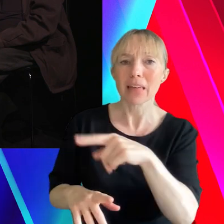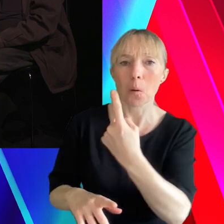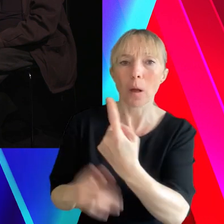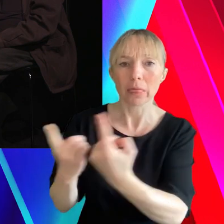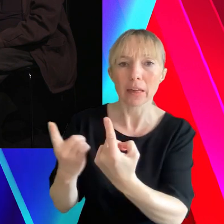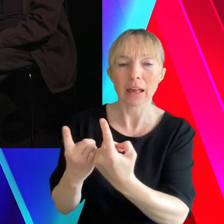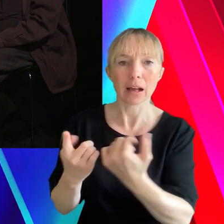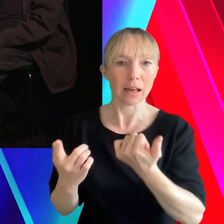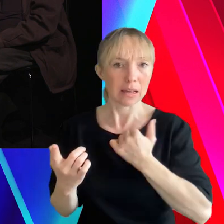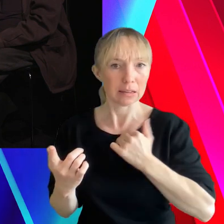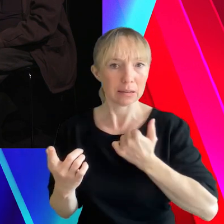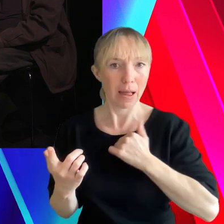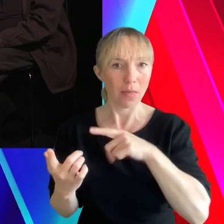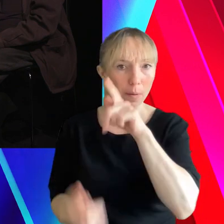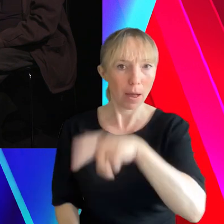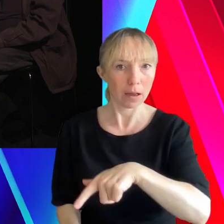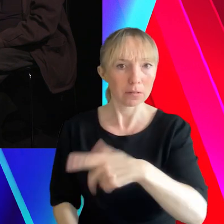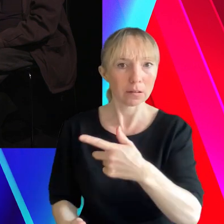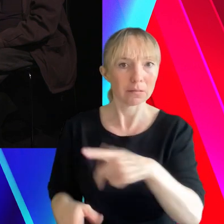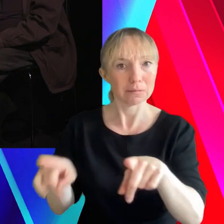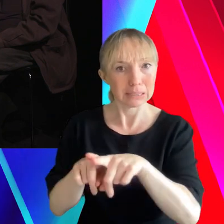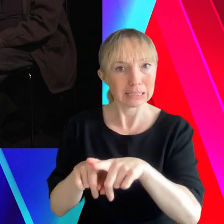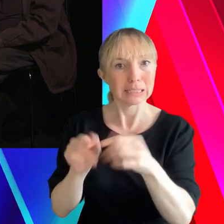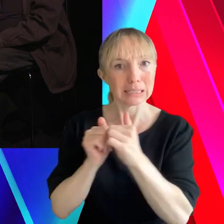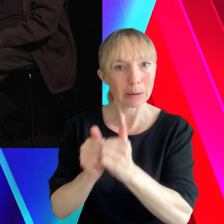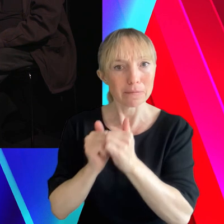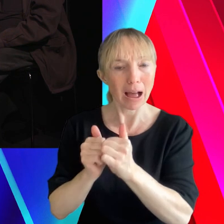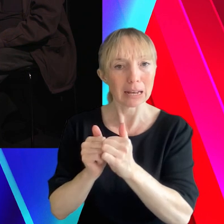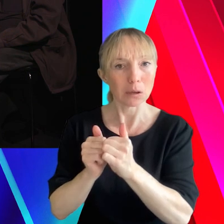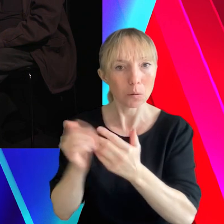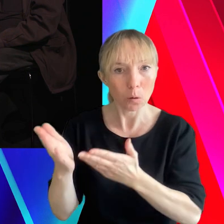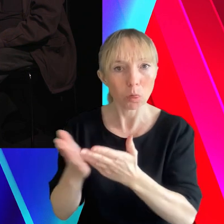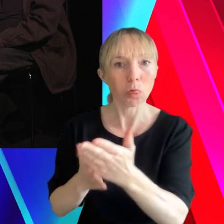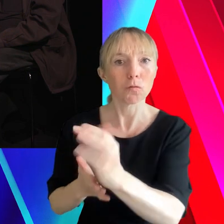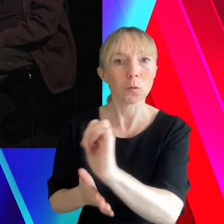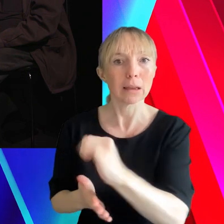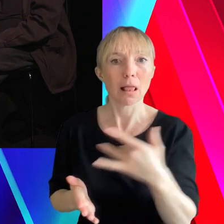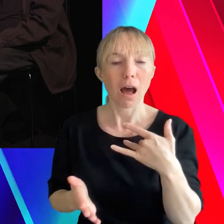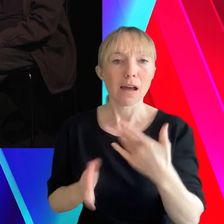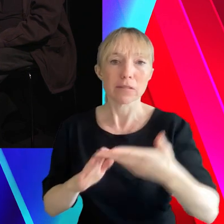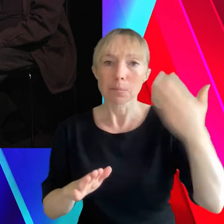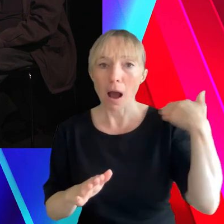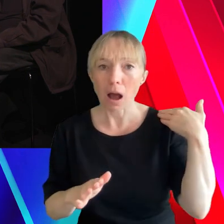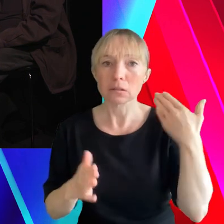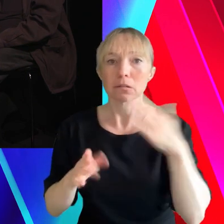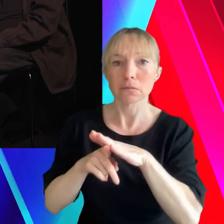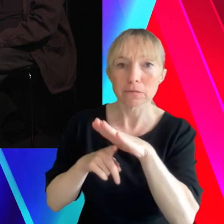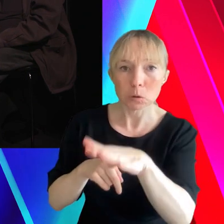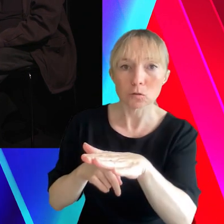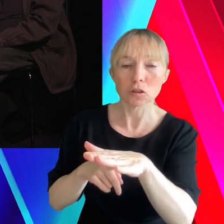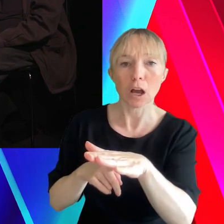expect that person to have the same value all his life long. His past, his future, all his